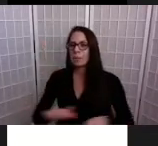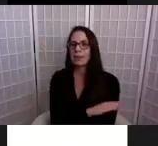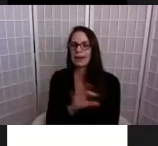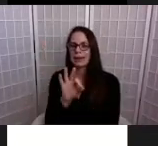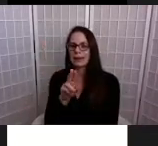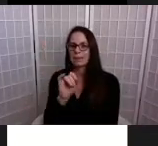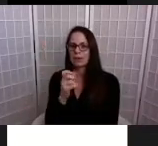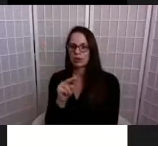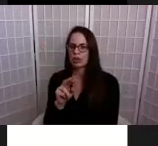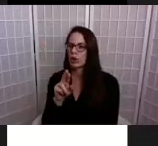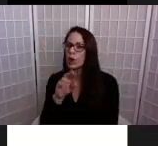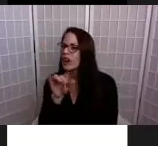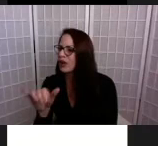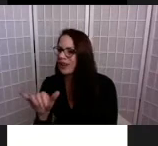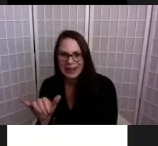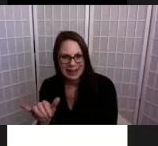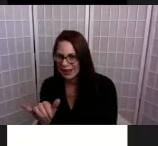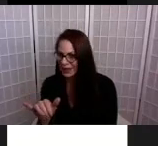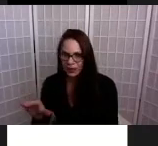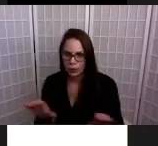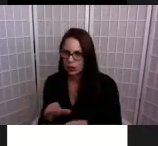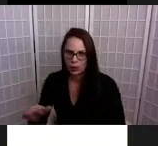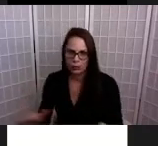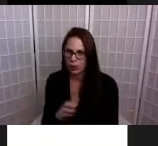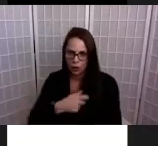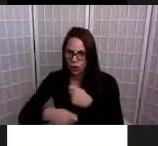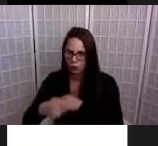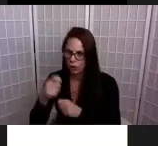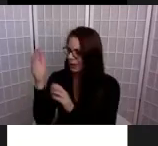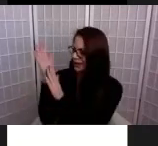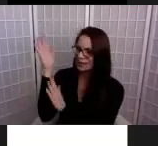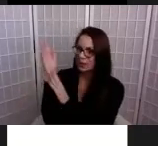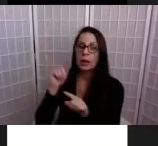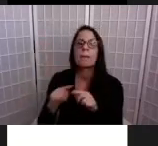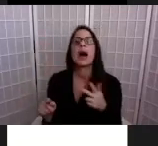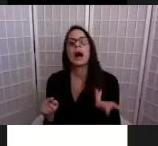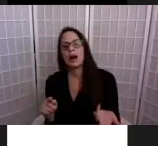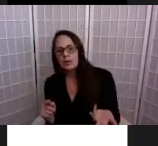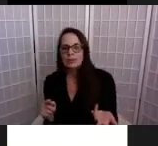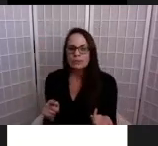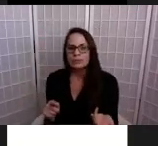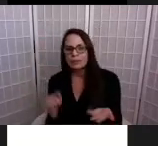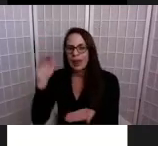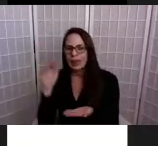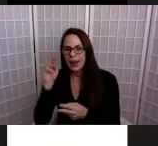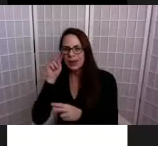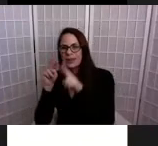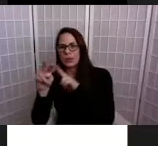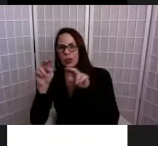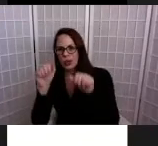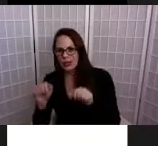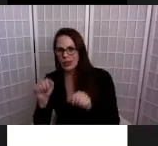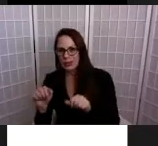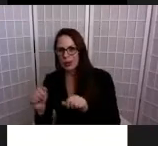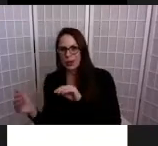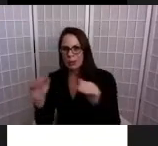arthroplasty or what's called a total wrist replacement, but these are less predictable again than the knees and hips, which